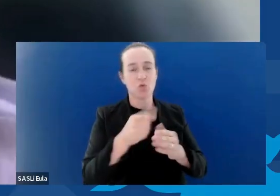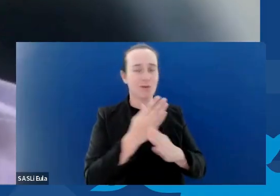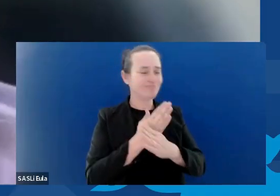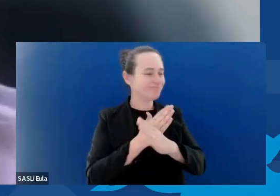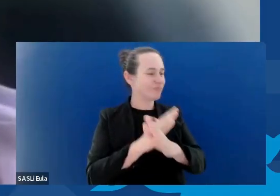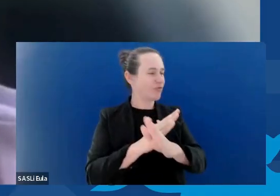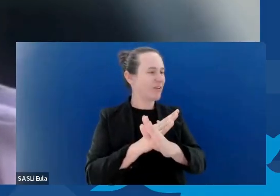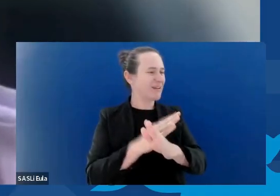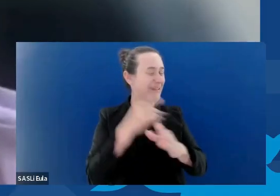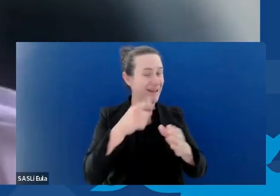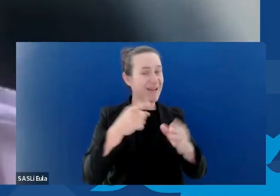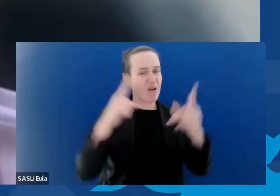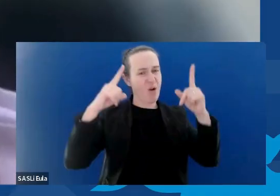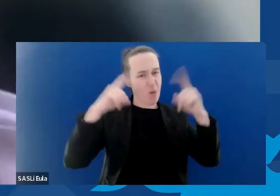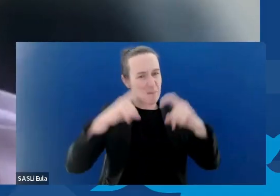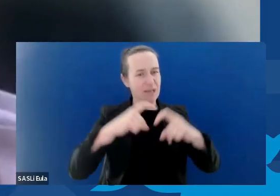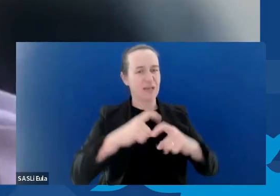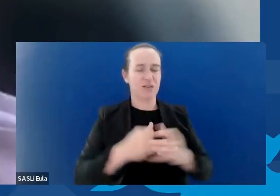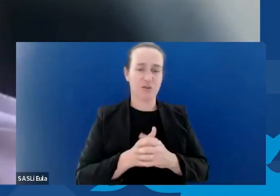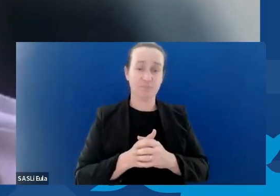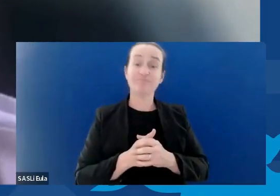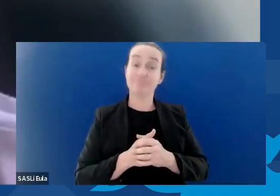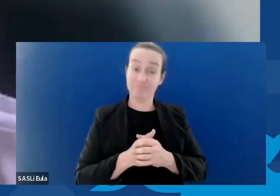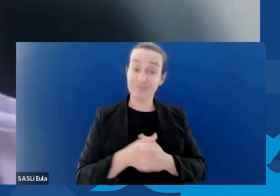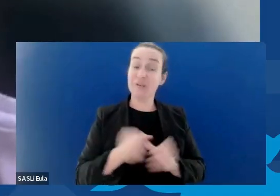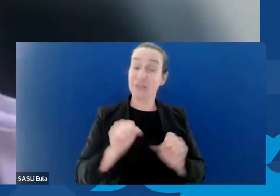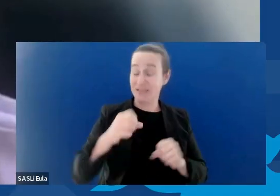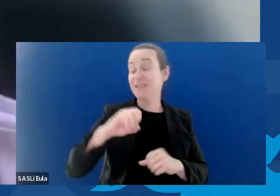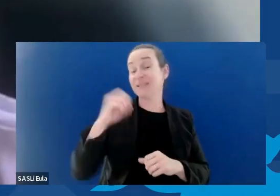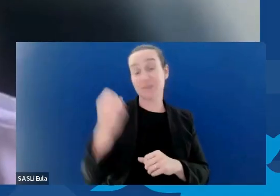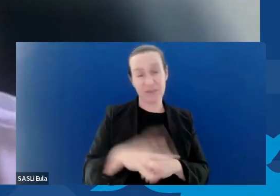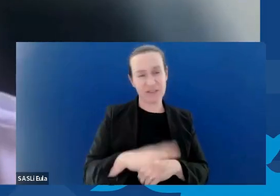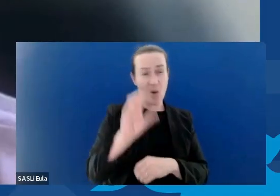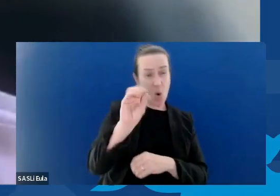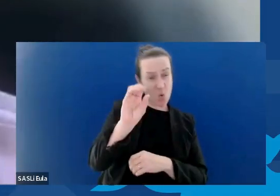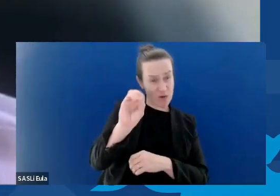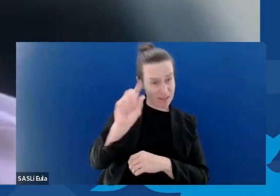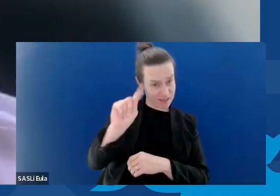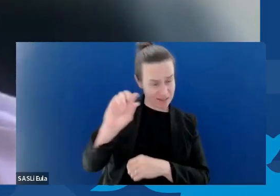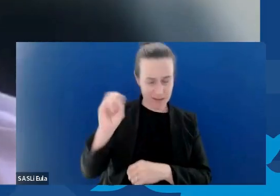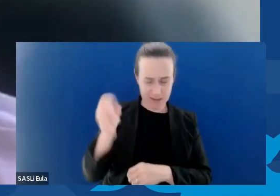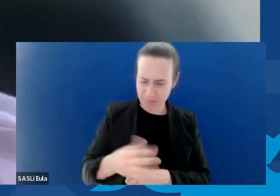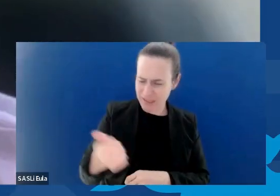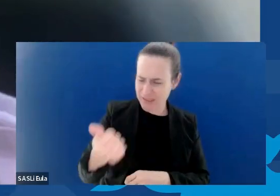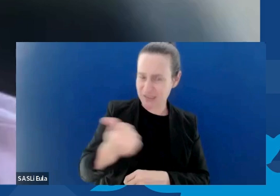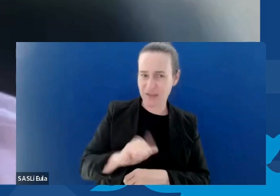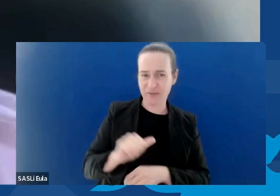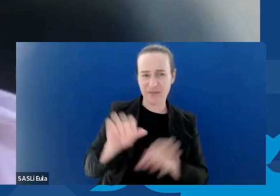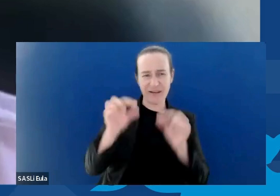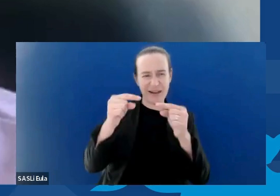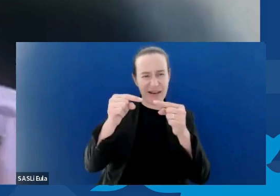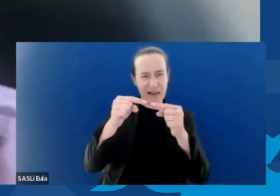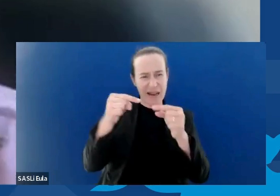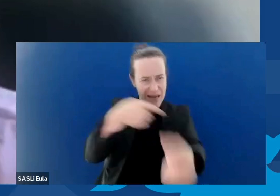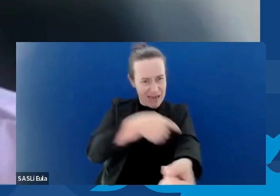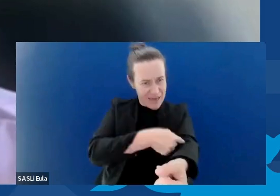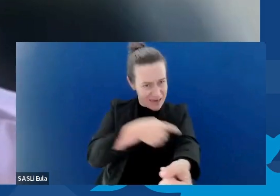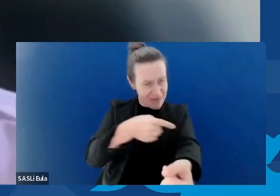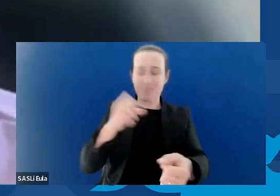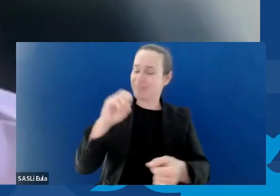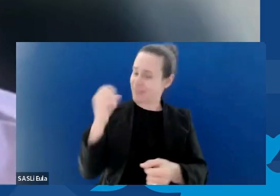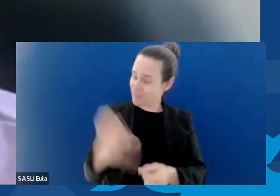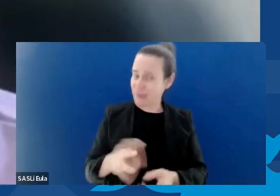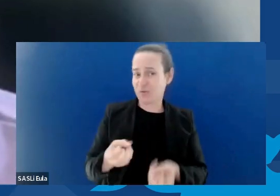the complications? Because yes, it is costly. OST is costly, providing needles is costly. However, if